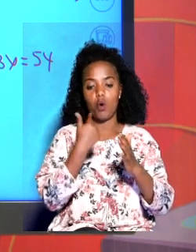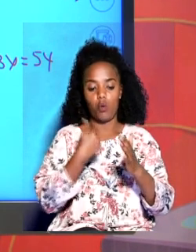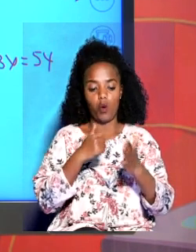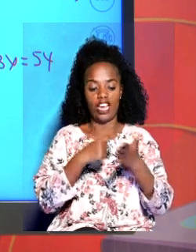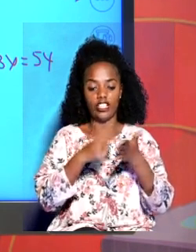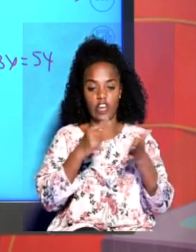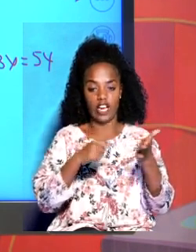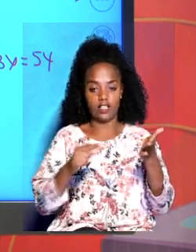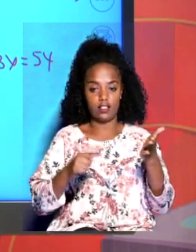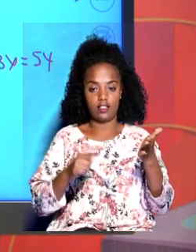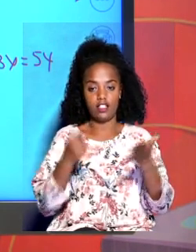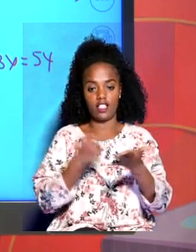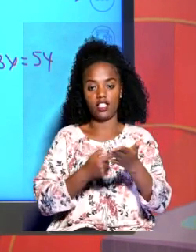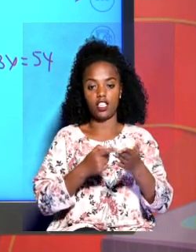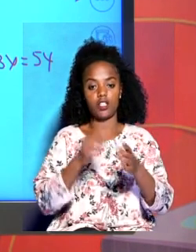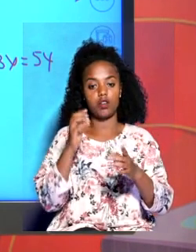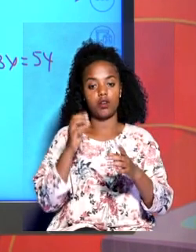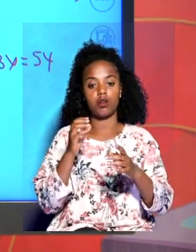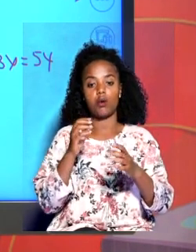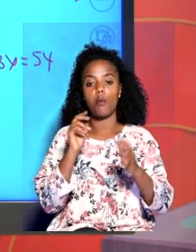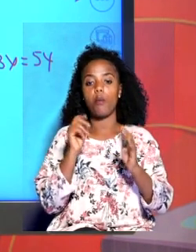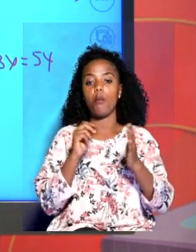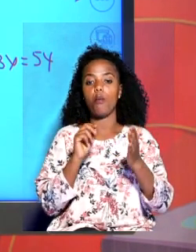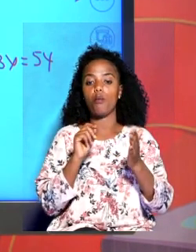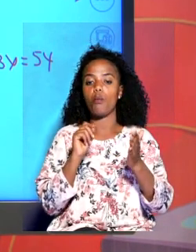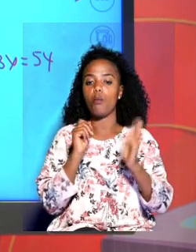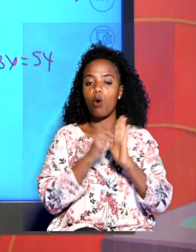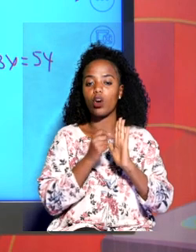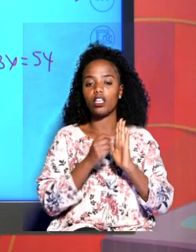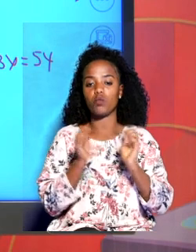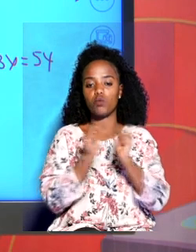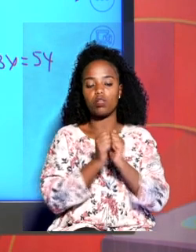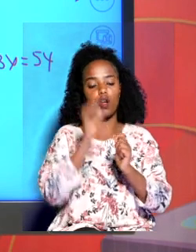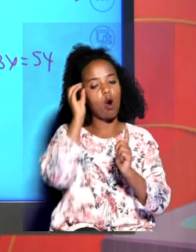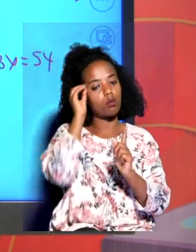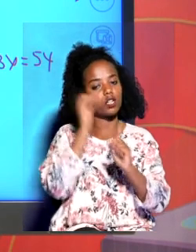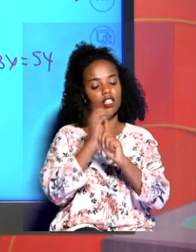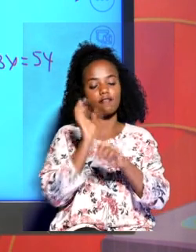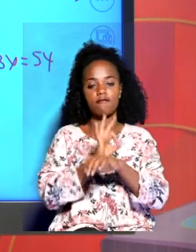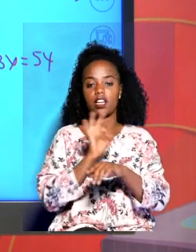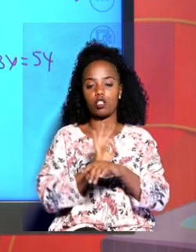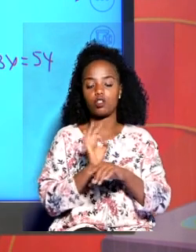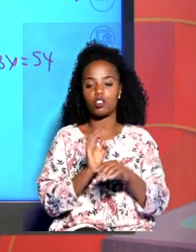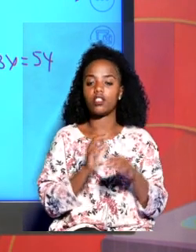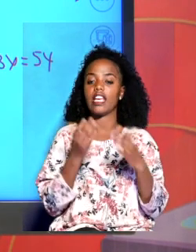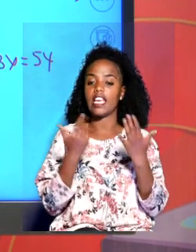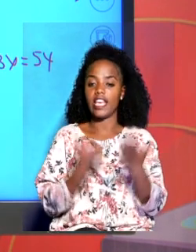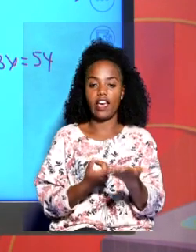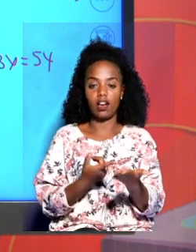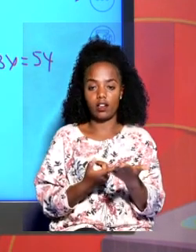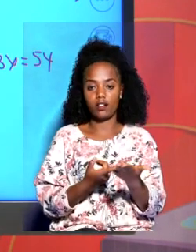these points on our objective function. So here,